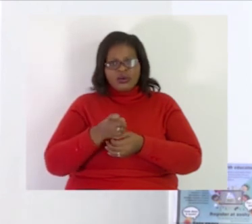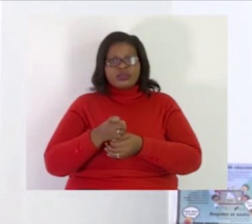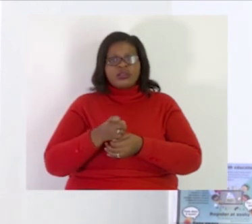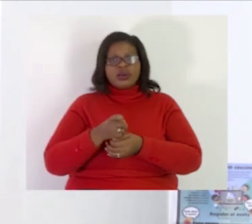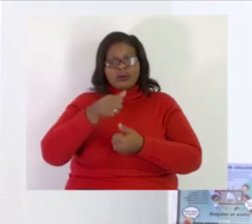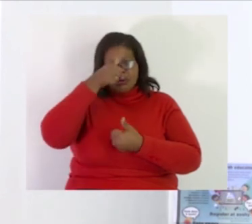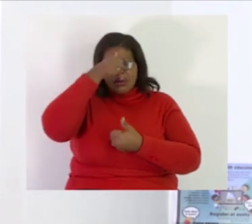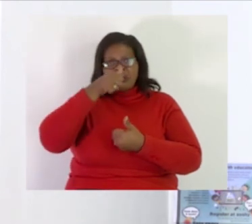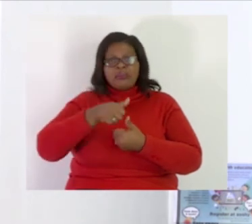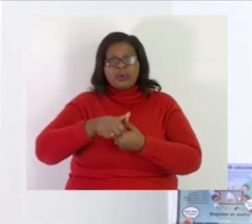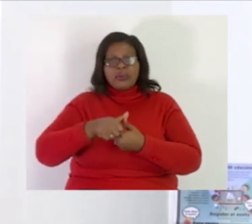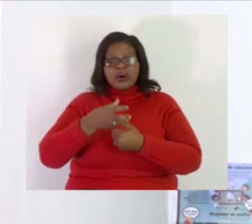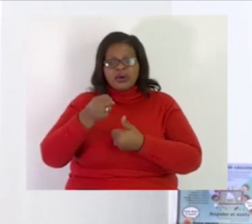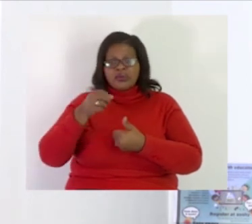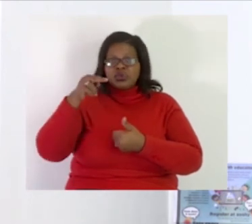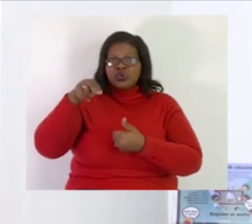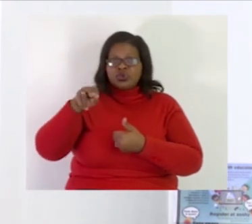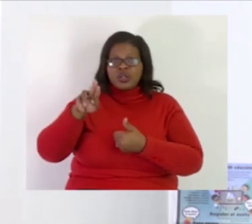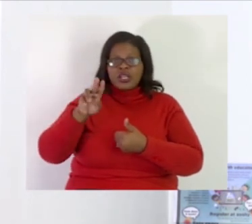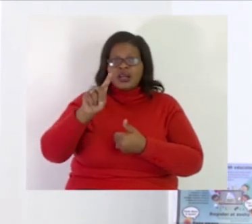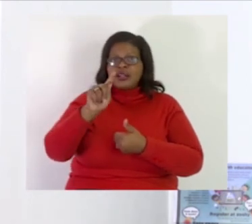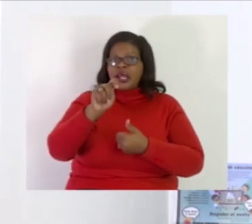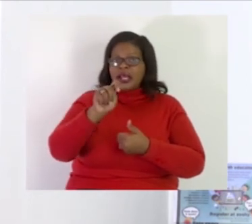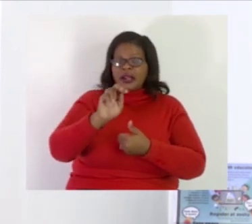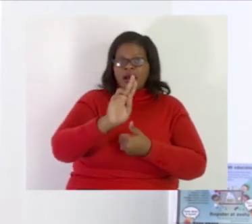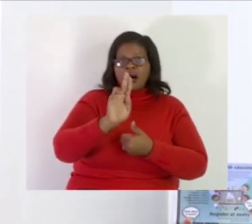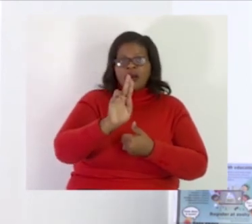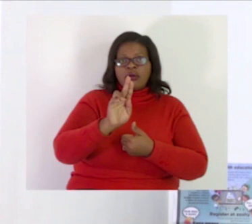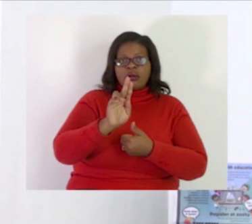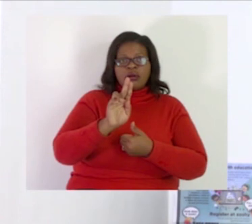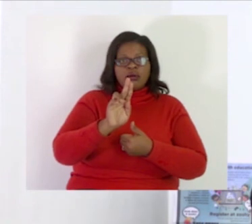Remember, we have a unit, we have a 10, we have 100.